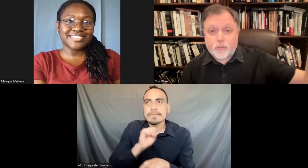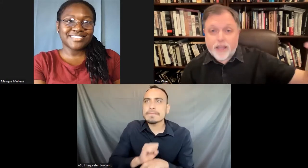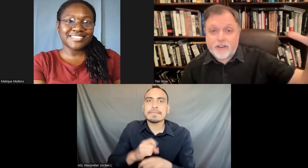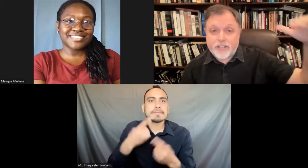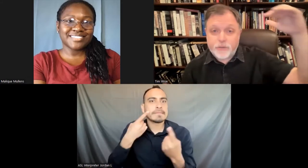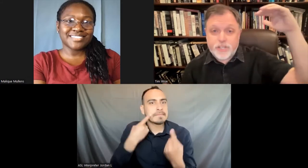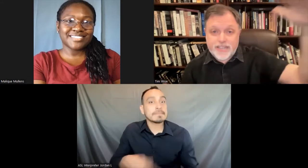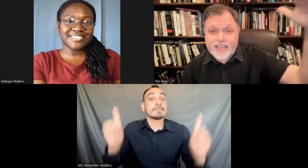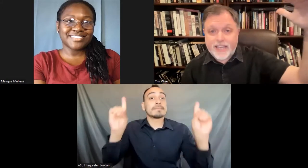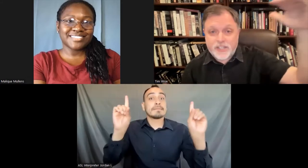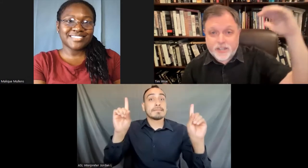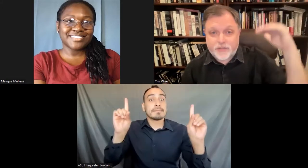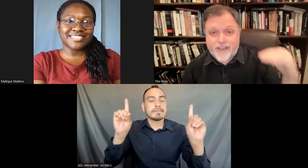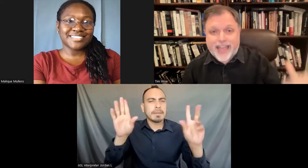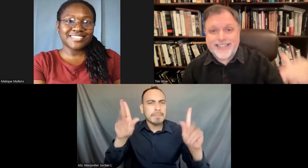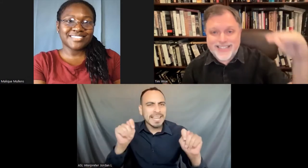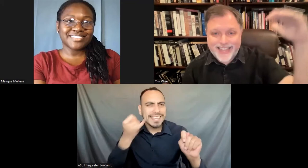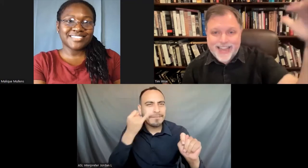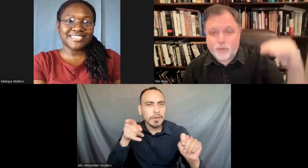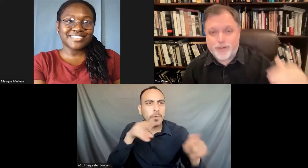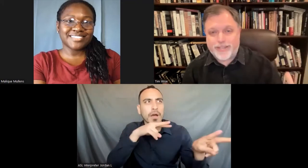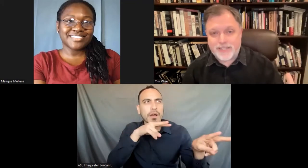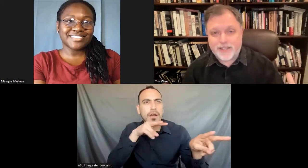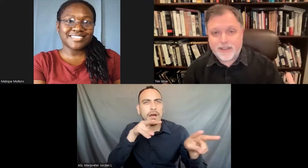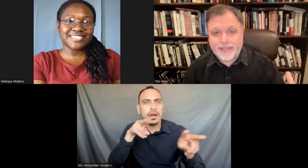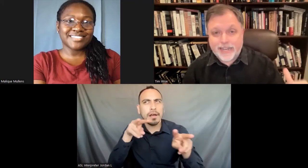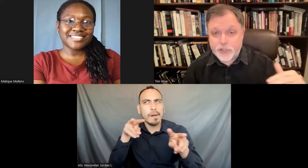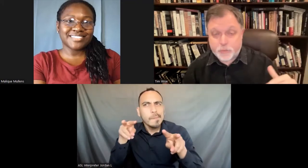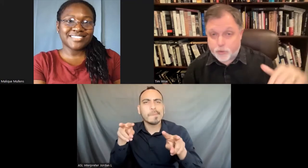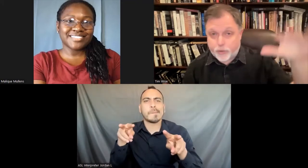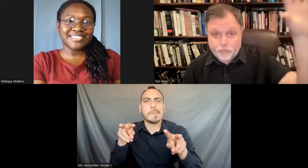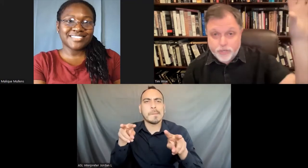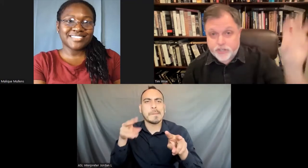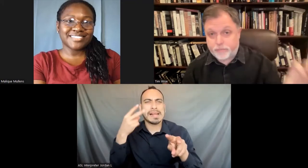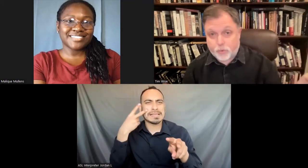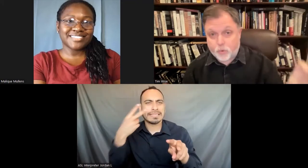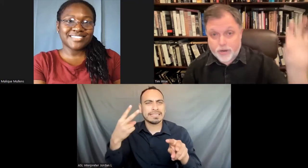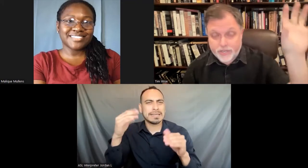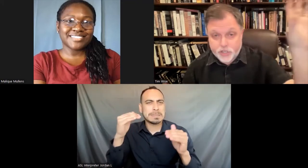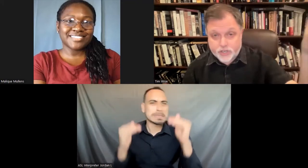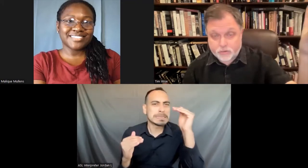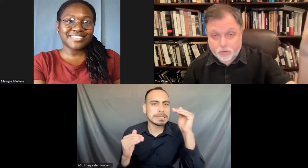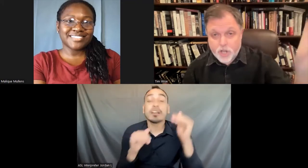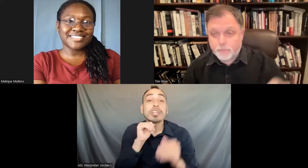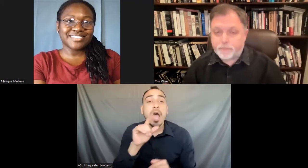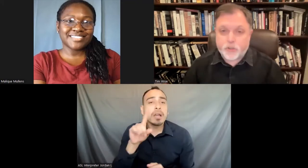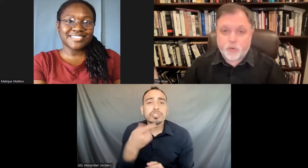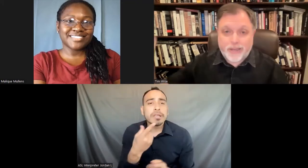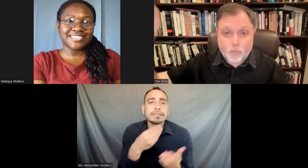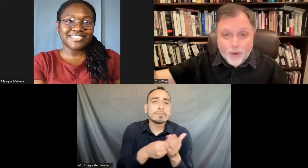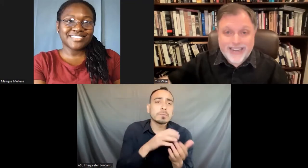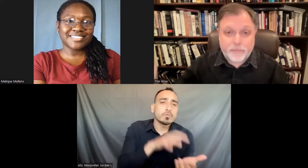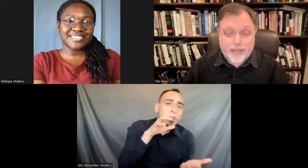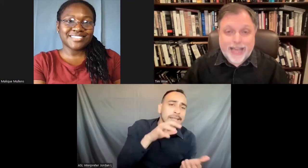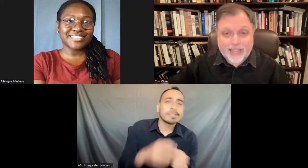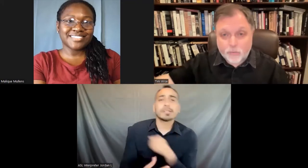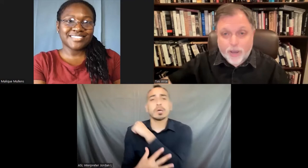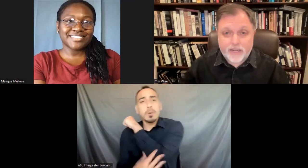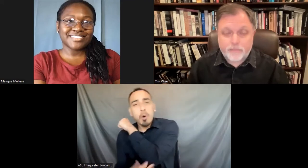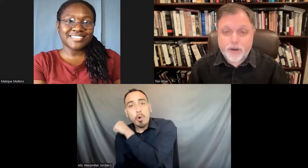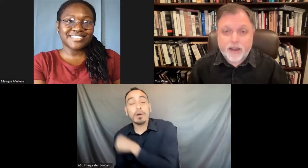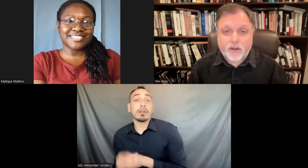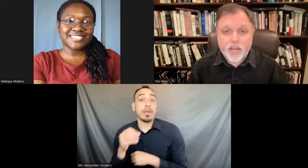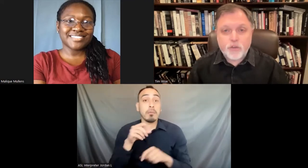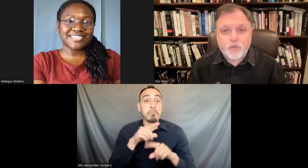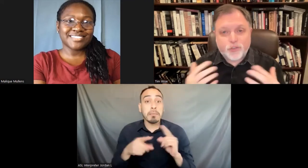you look around and you see such vast inequities, not just between rich and poor in general, but between white and Black and